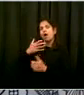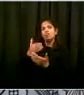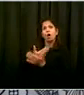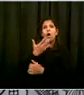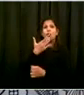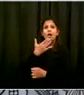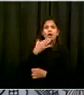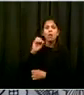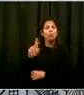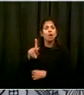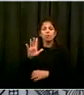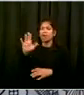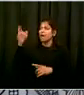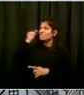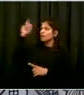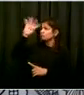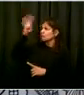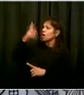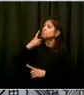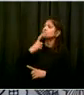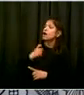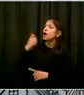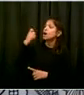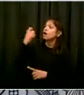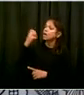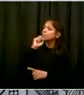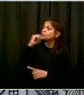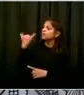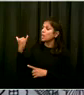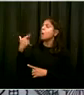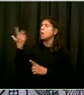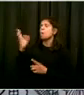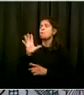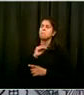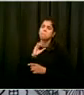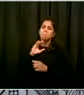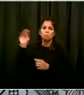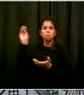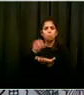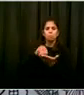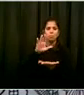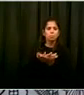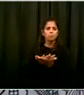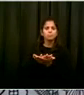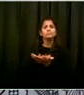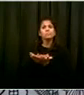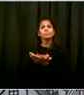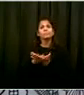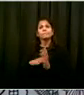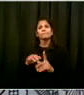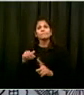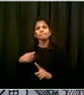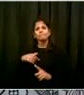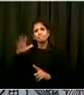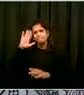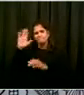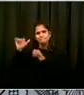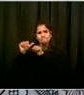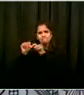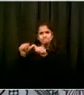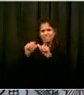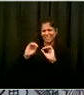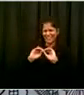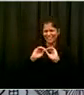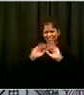explain the map. We're working on the final details with the state. But the bottom line is they have a right to decide.